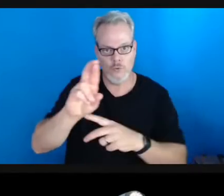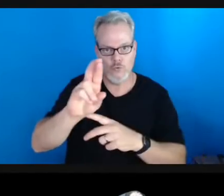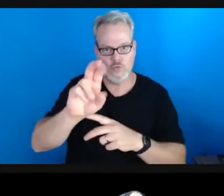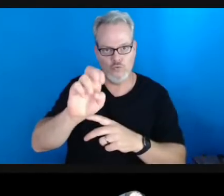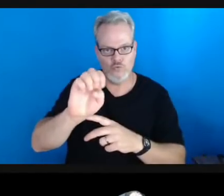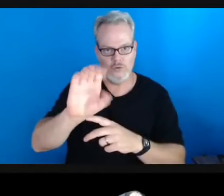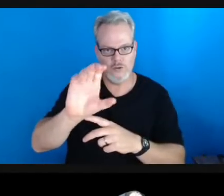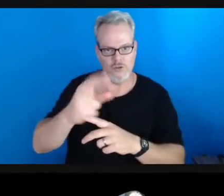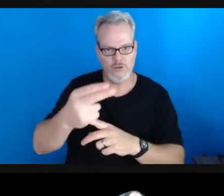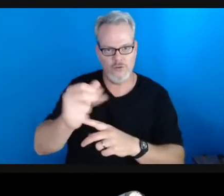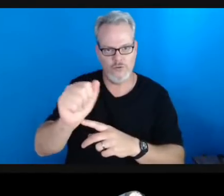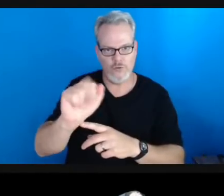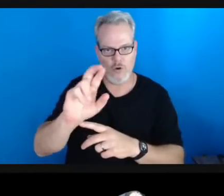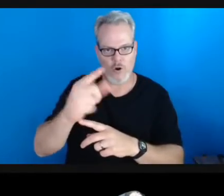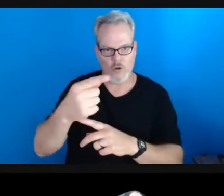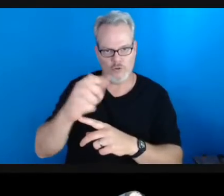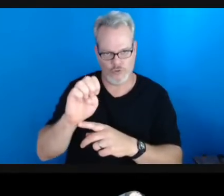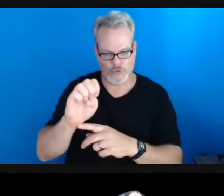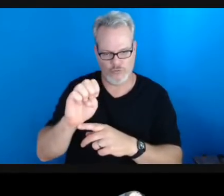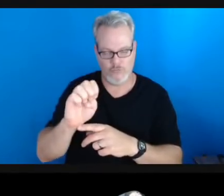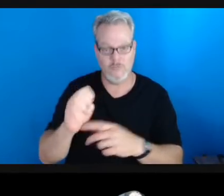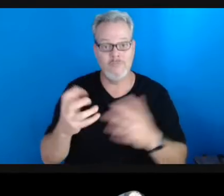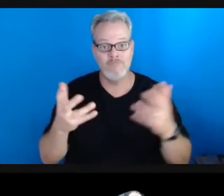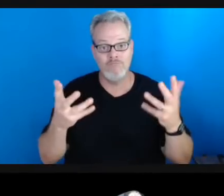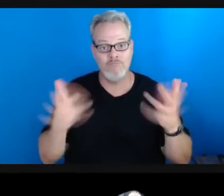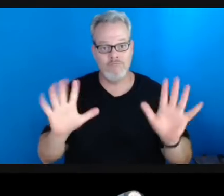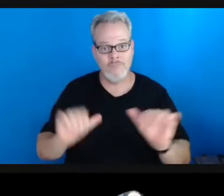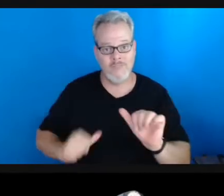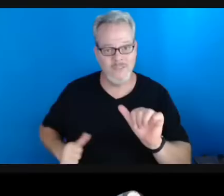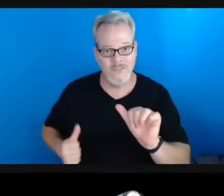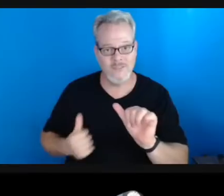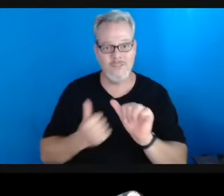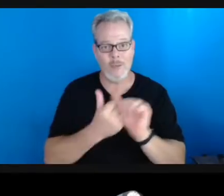unrest. And that's our Hawaiian volcano summary for this week.